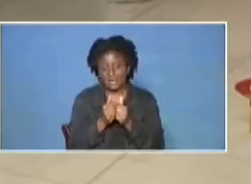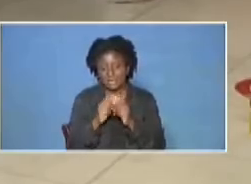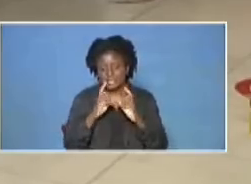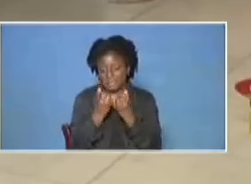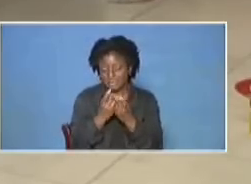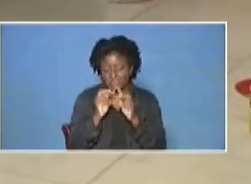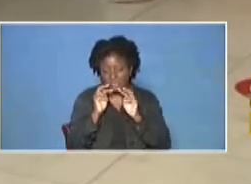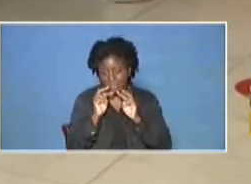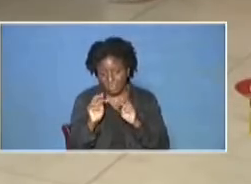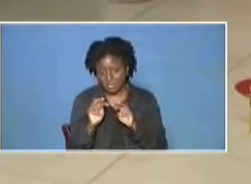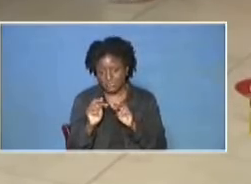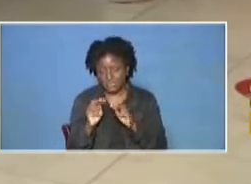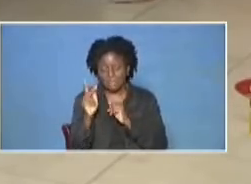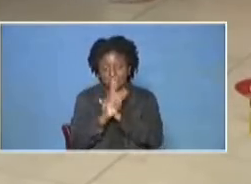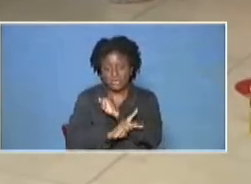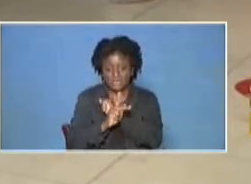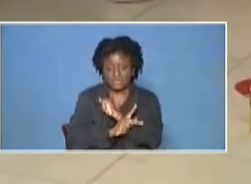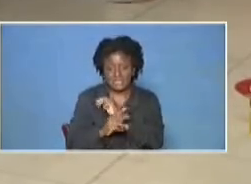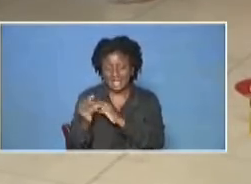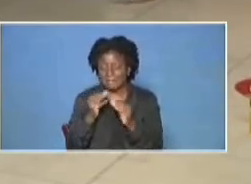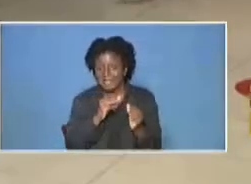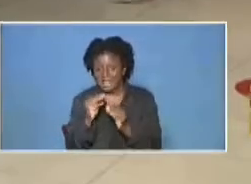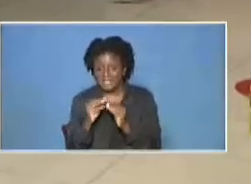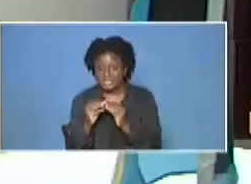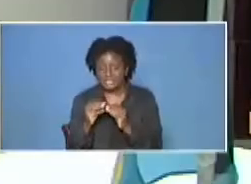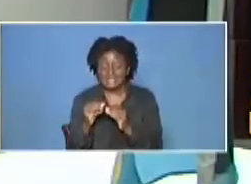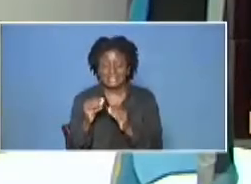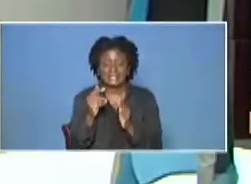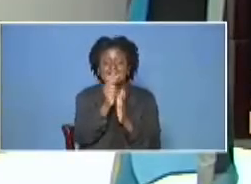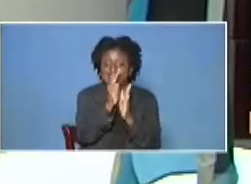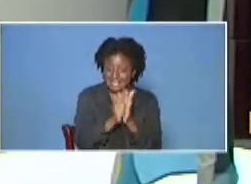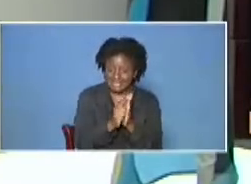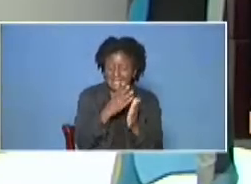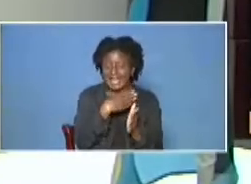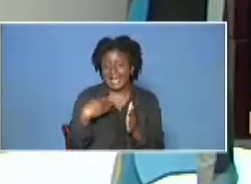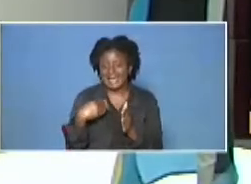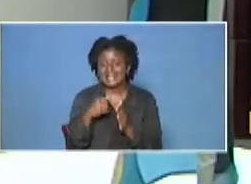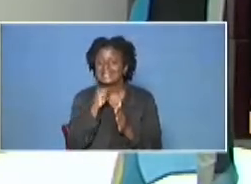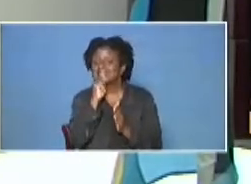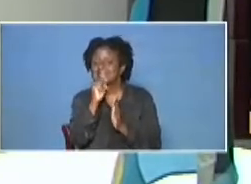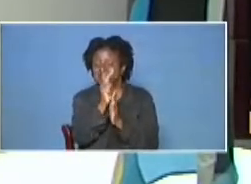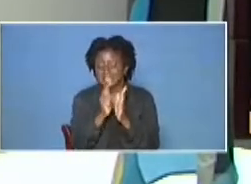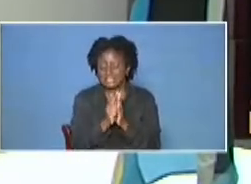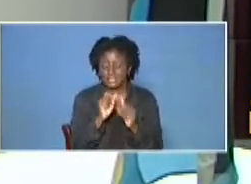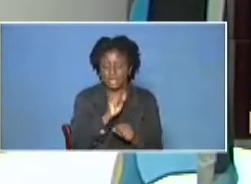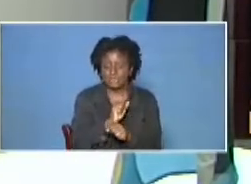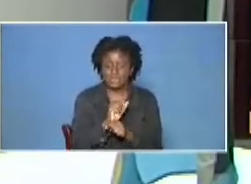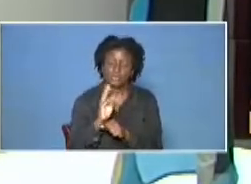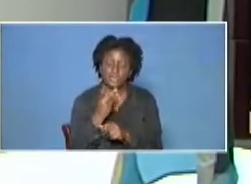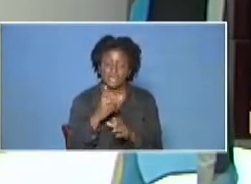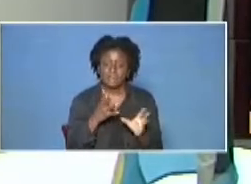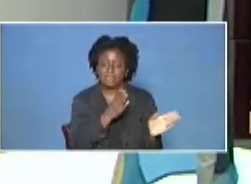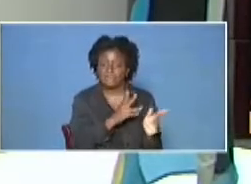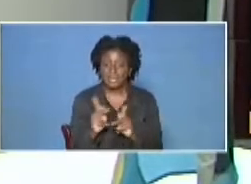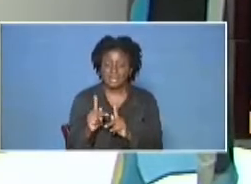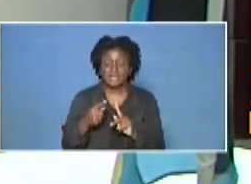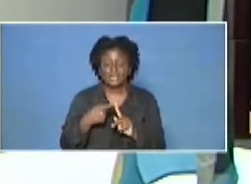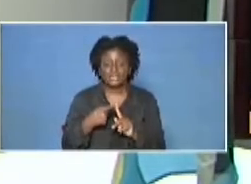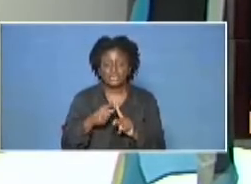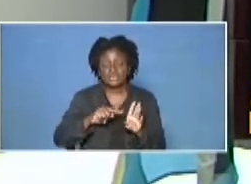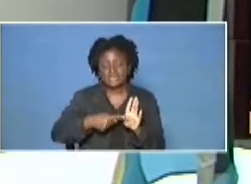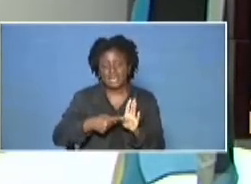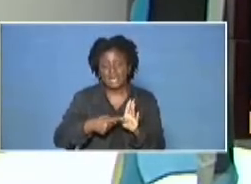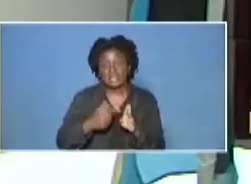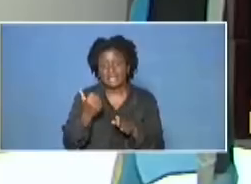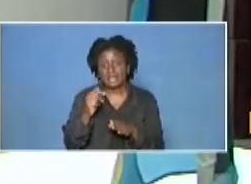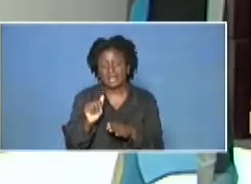managing both legal and illegal operations. We're preparing right now to launch an e-landing card. Simply means that you